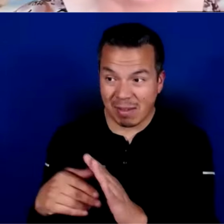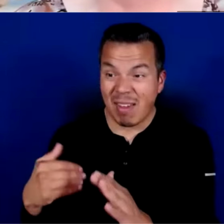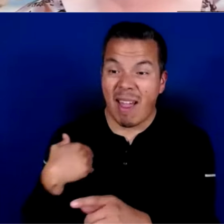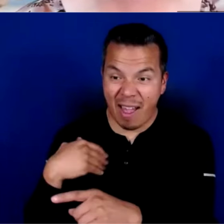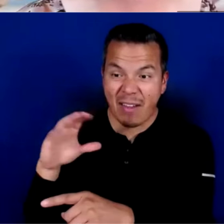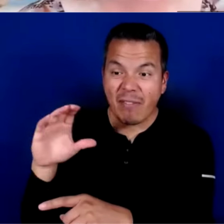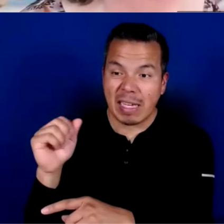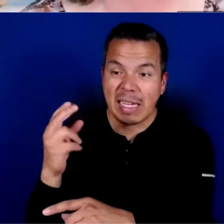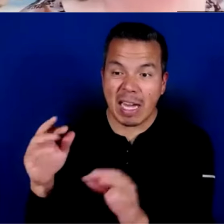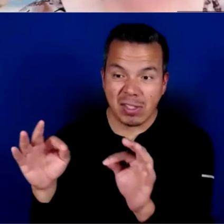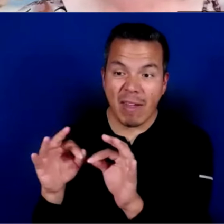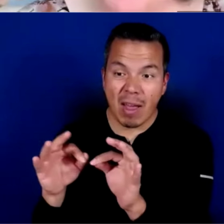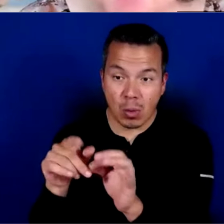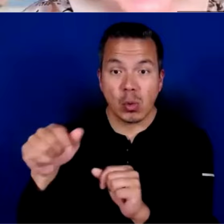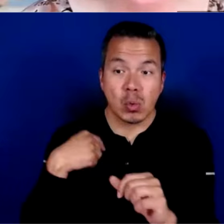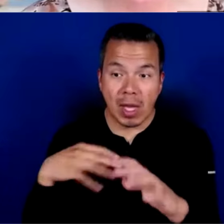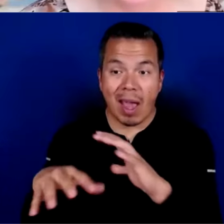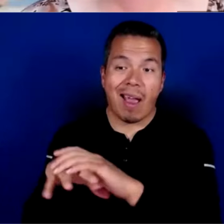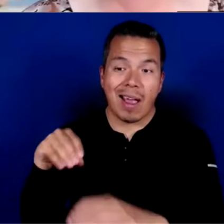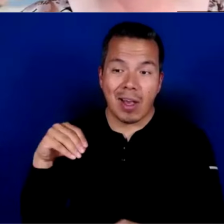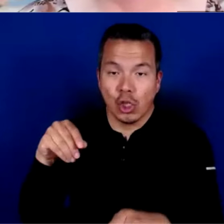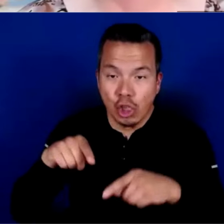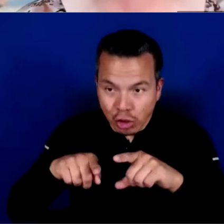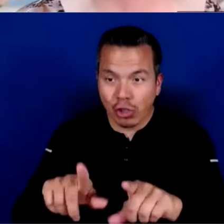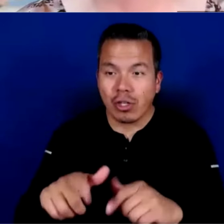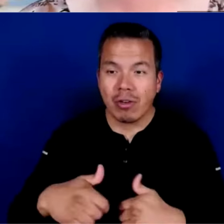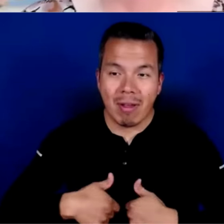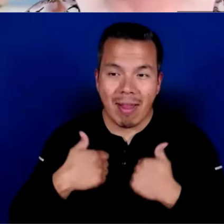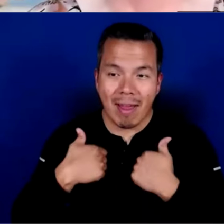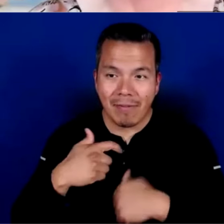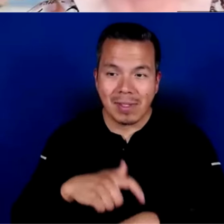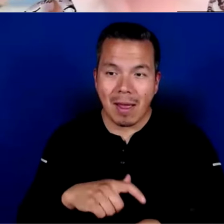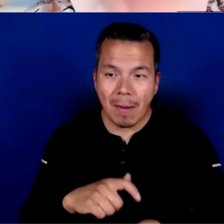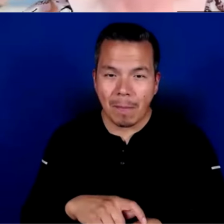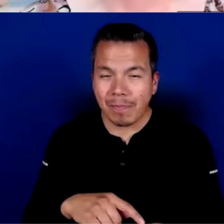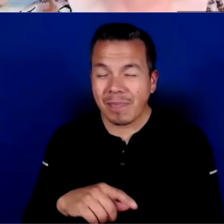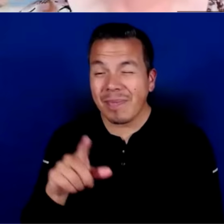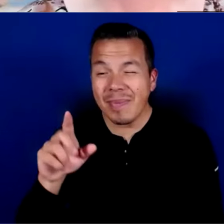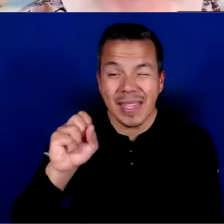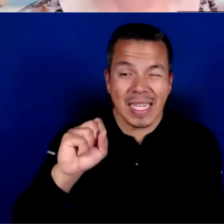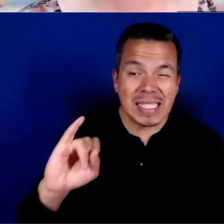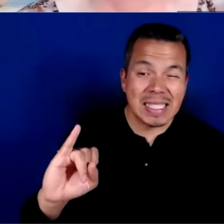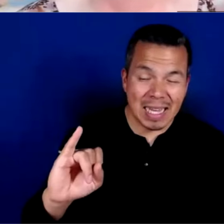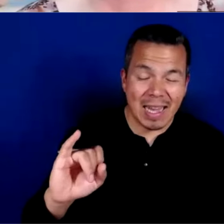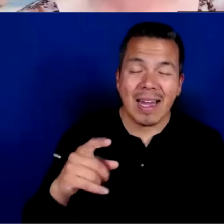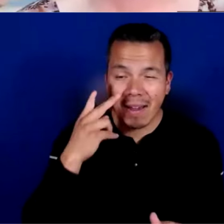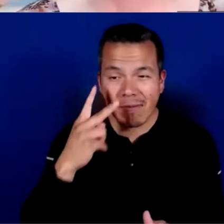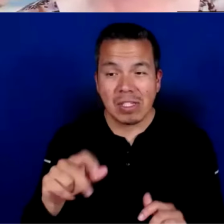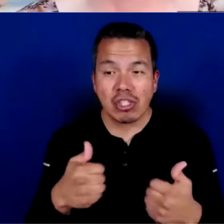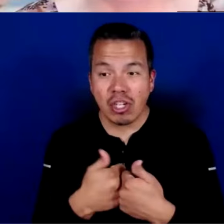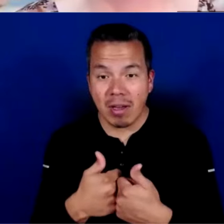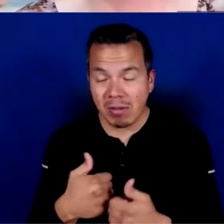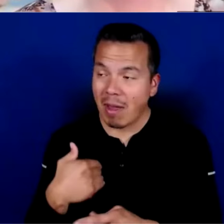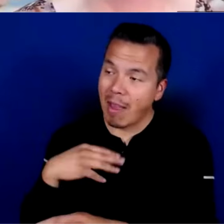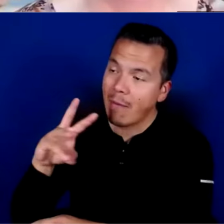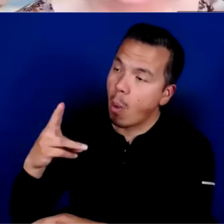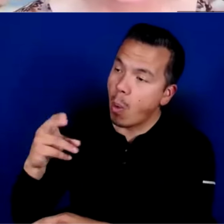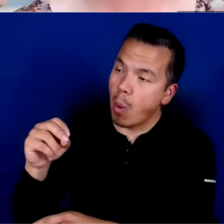your lifetime. One of the biggest challenges I see for people on SSI is they have those whole life